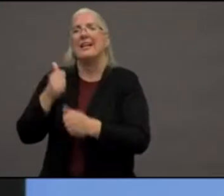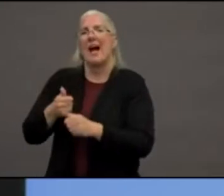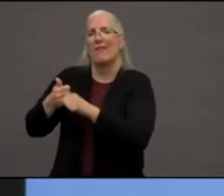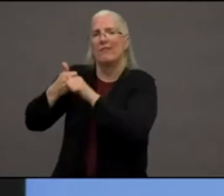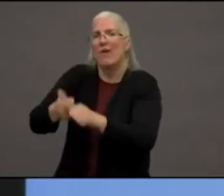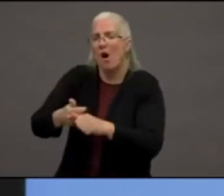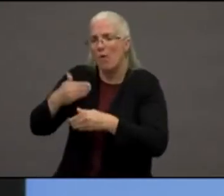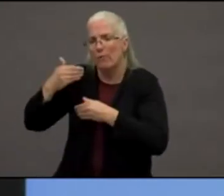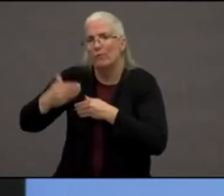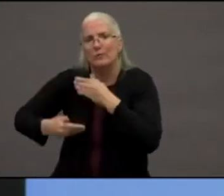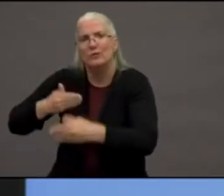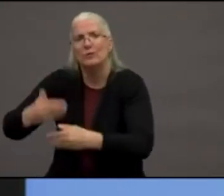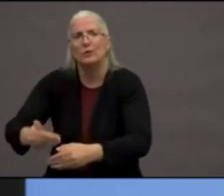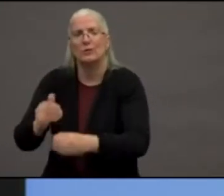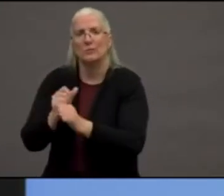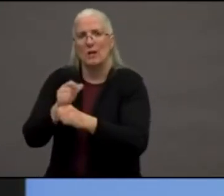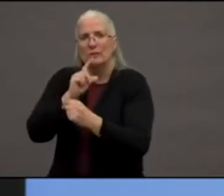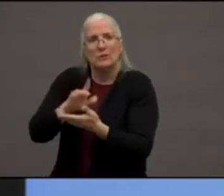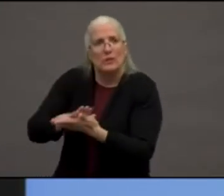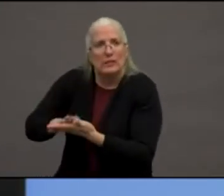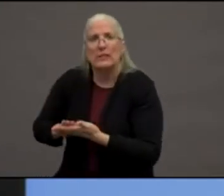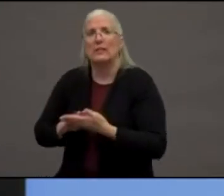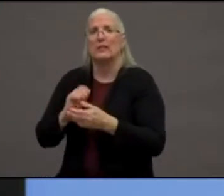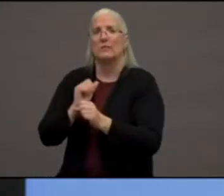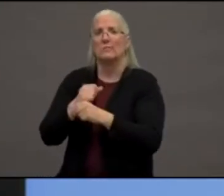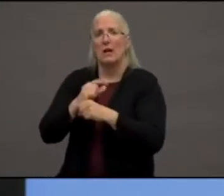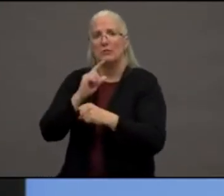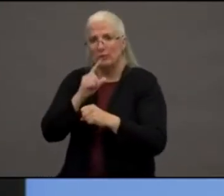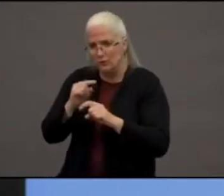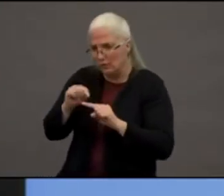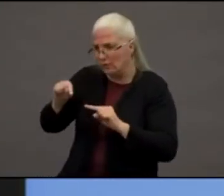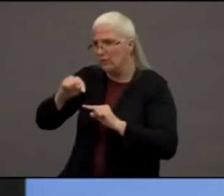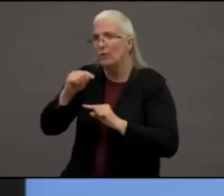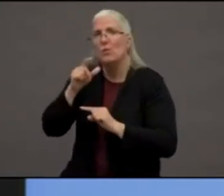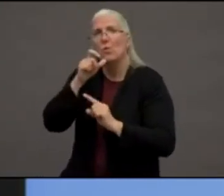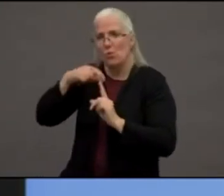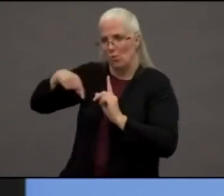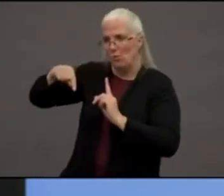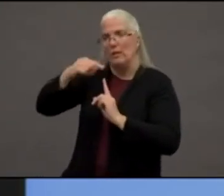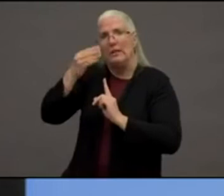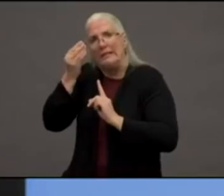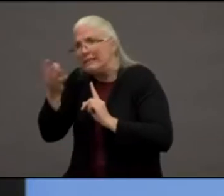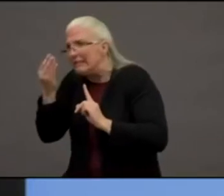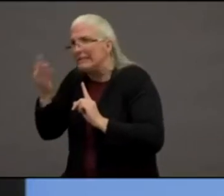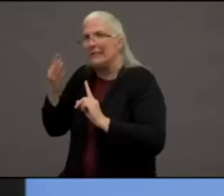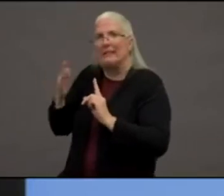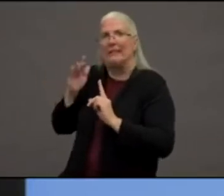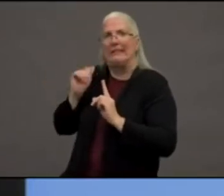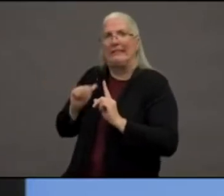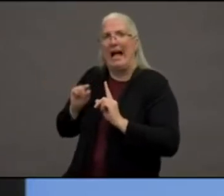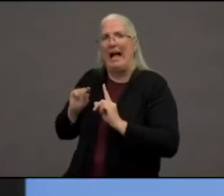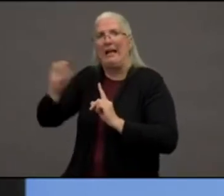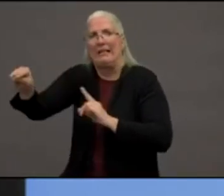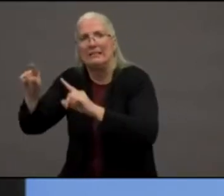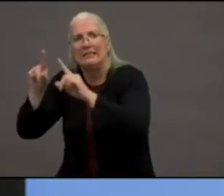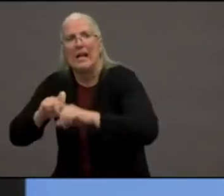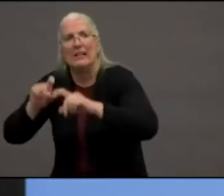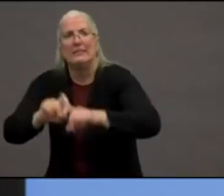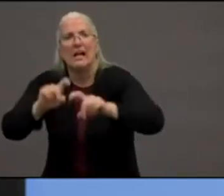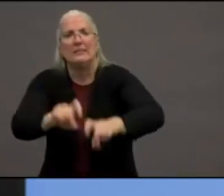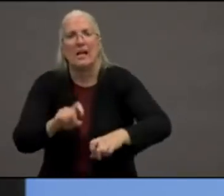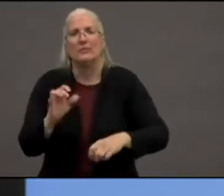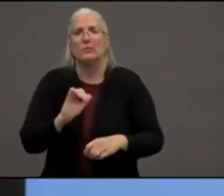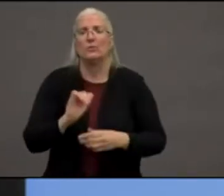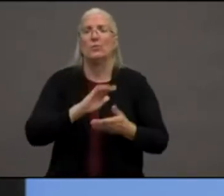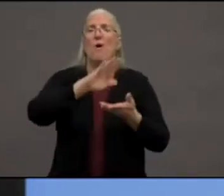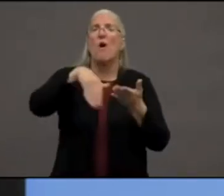those close contacts that that person had been in contact with. And all that information as far as procedures and guidance is on our